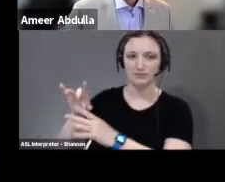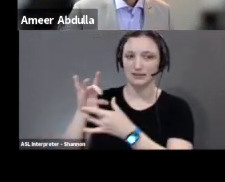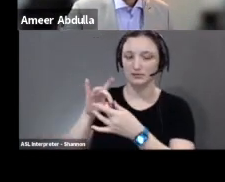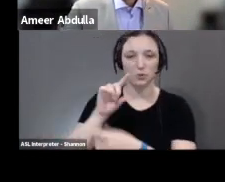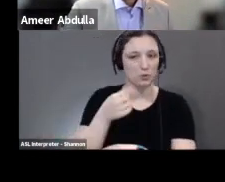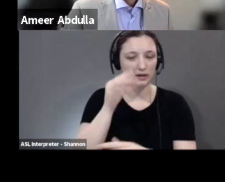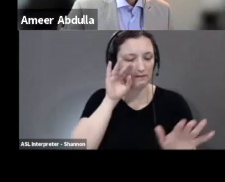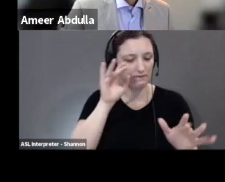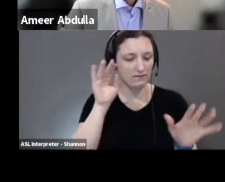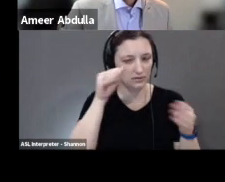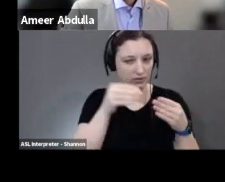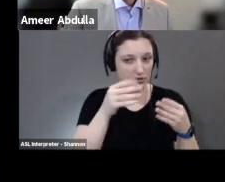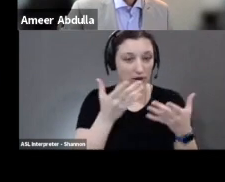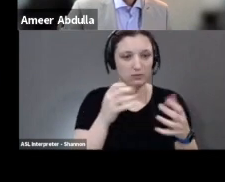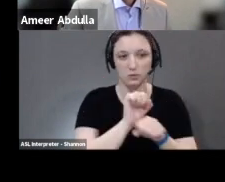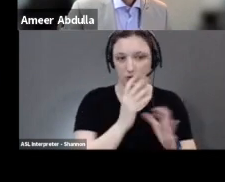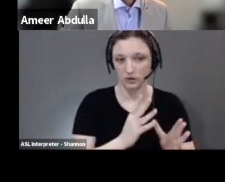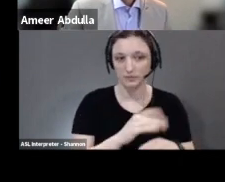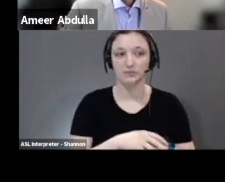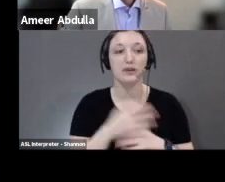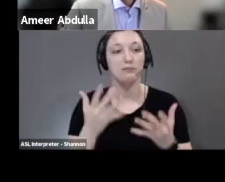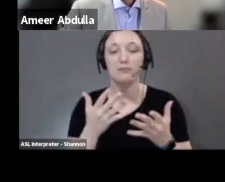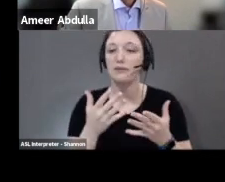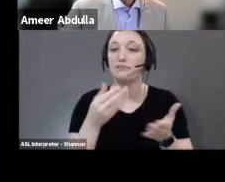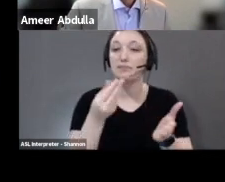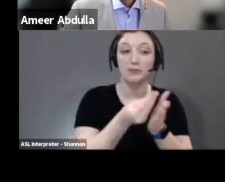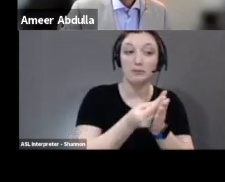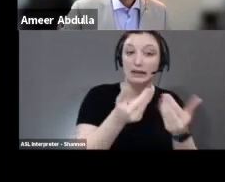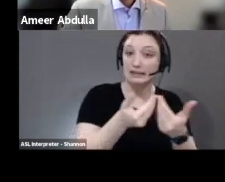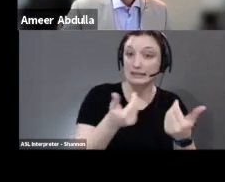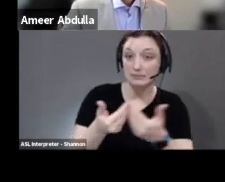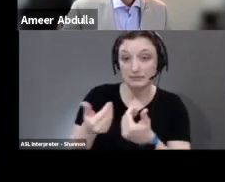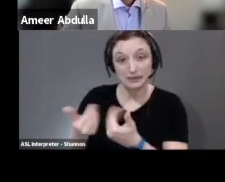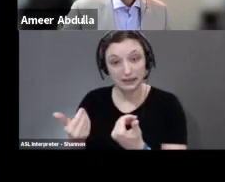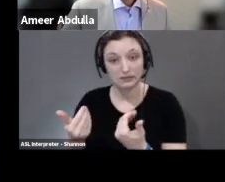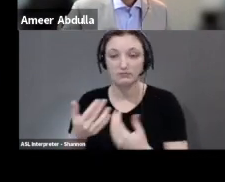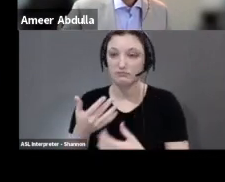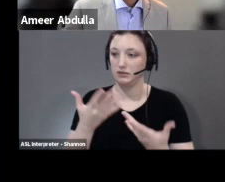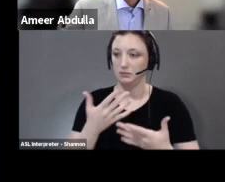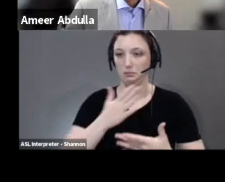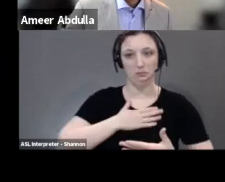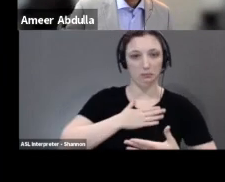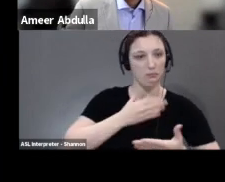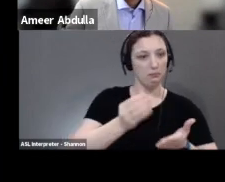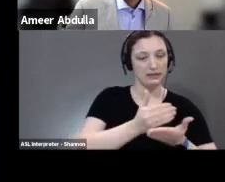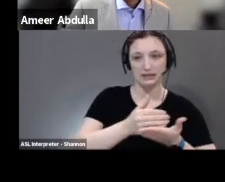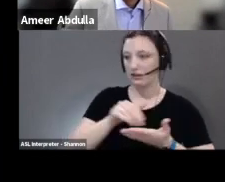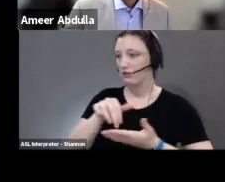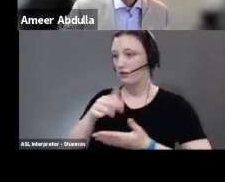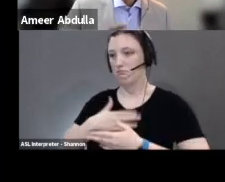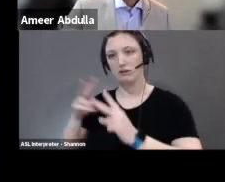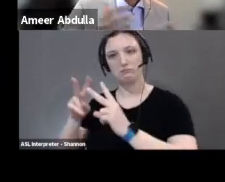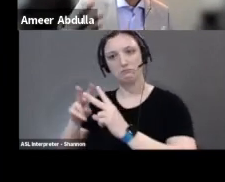with your spouse or family, and so taking a salary or some other compensation might be very beneficial. If you have other sources of